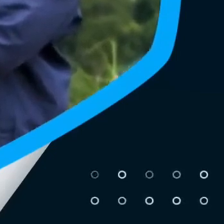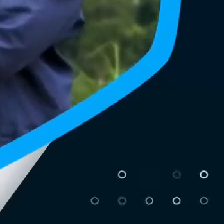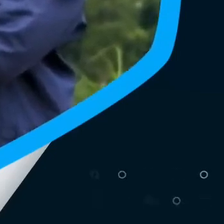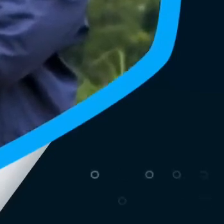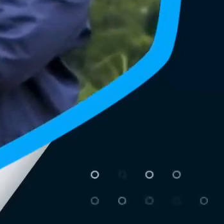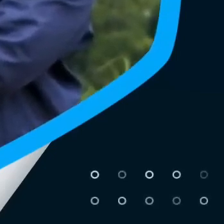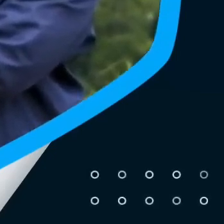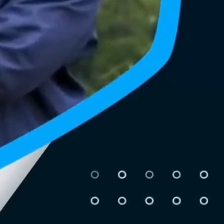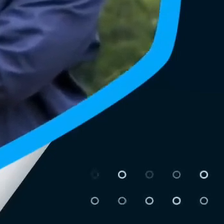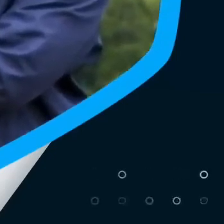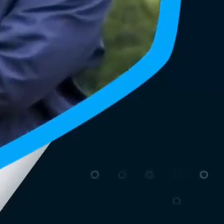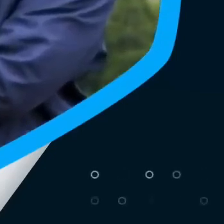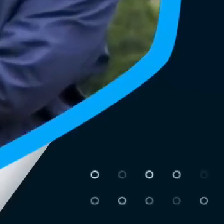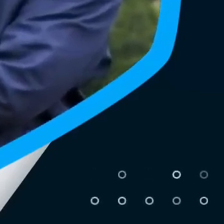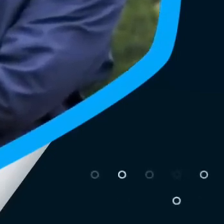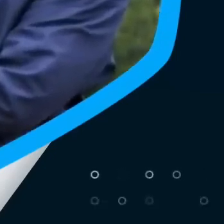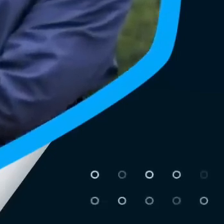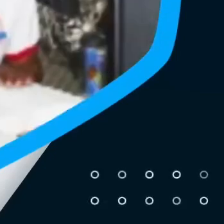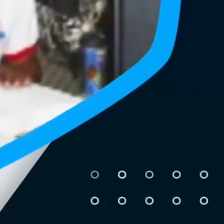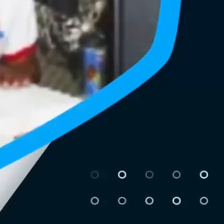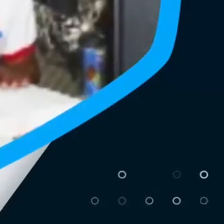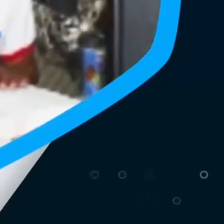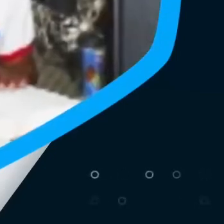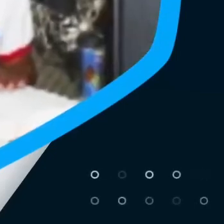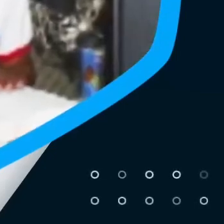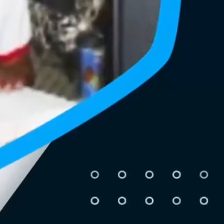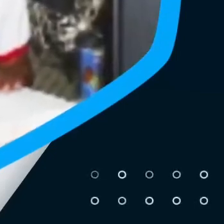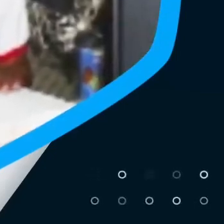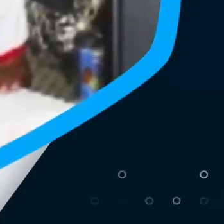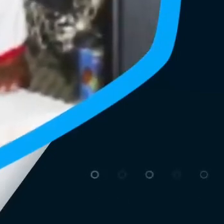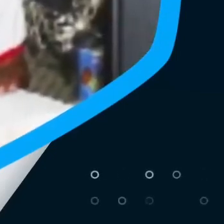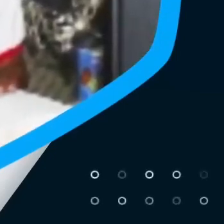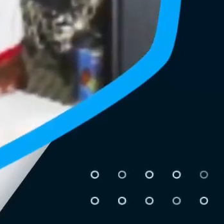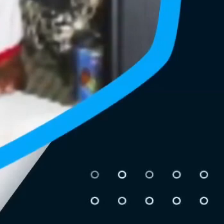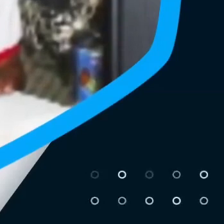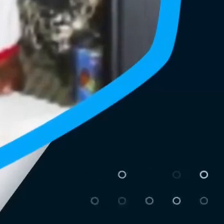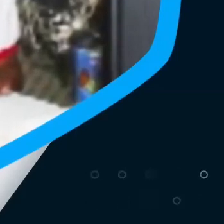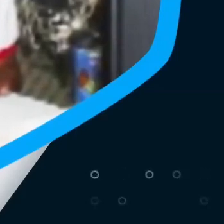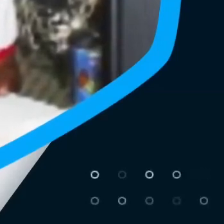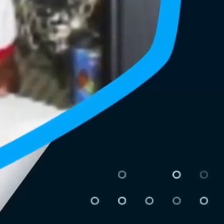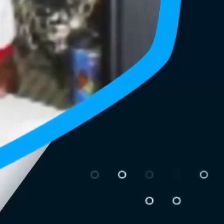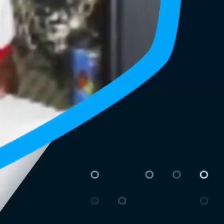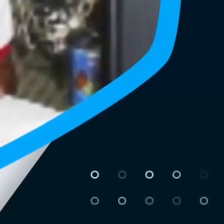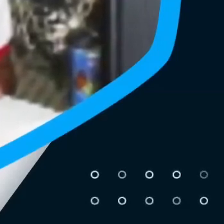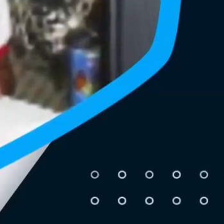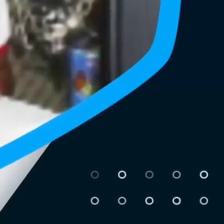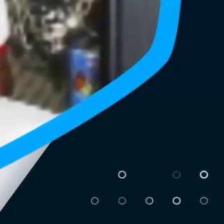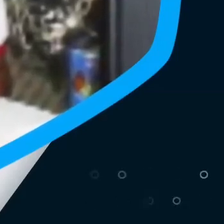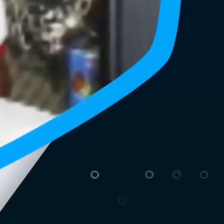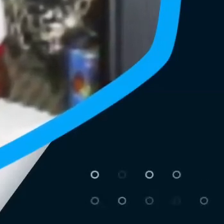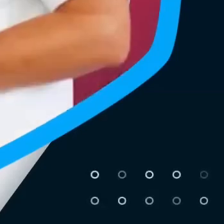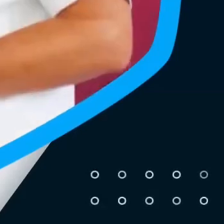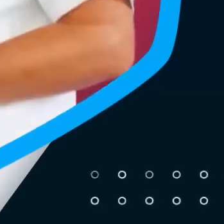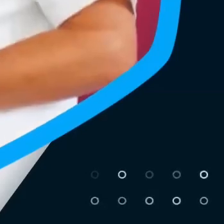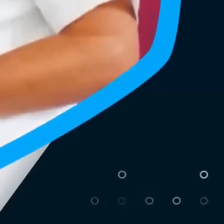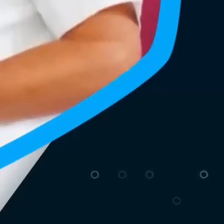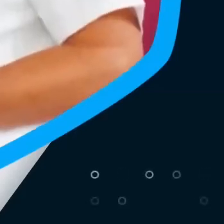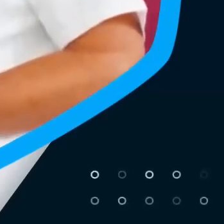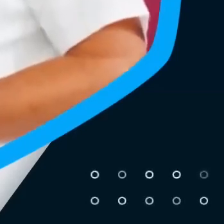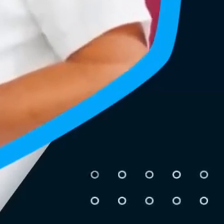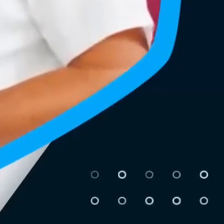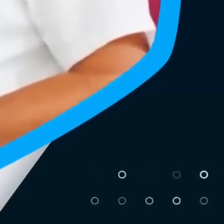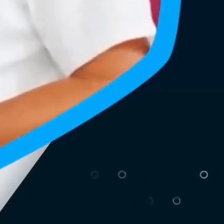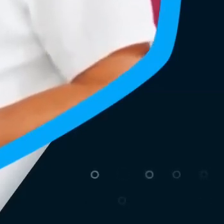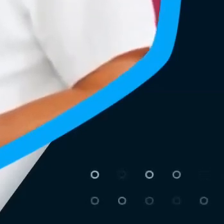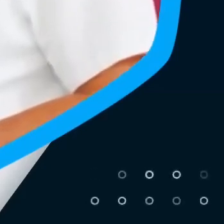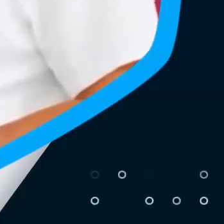Trial Court in 2017, and the first station manager of Hope Radio Tagum. He finished